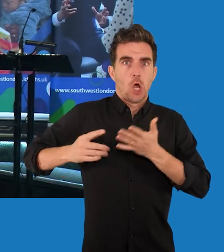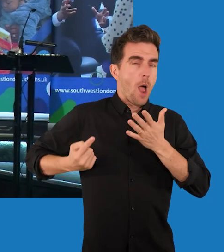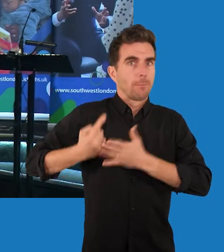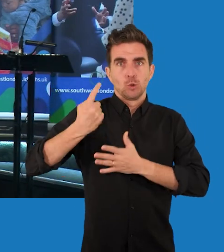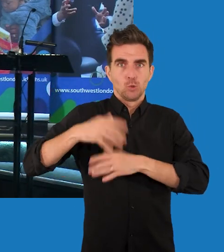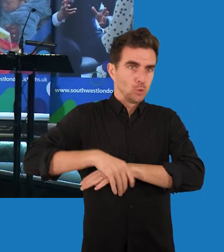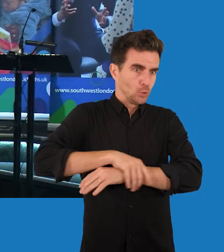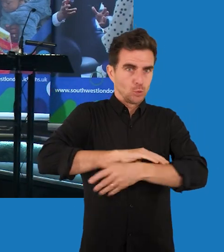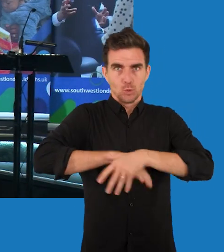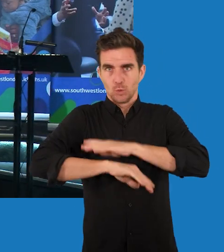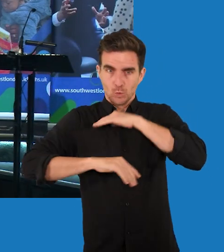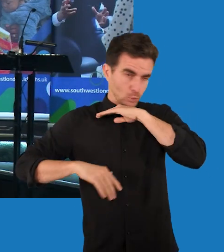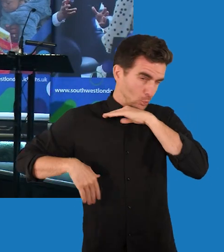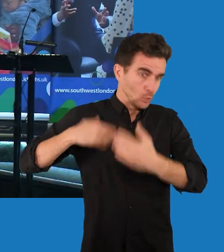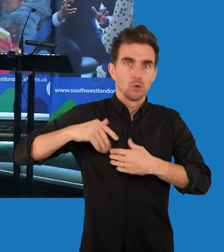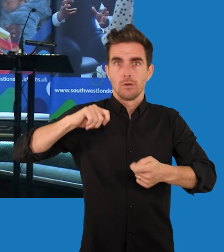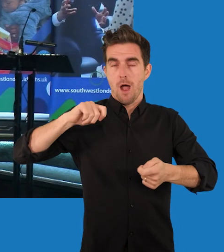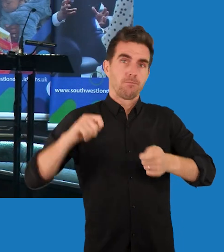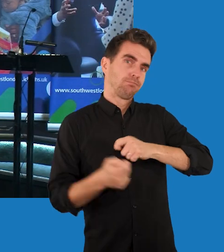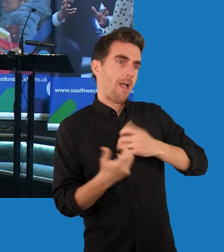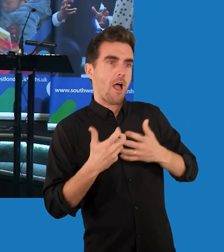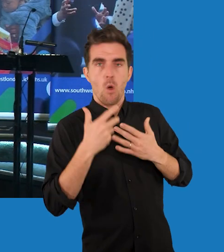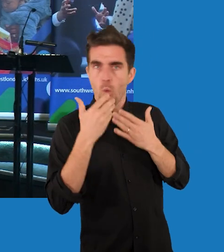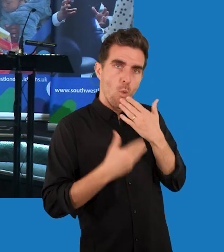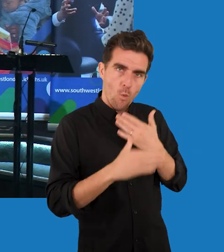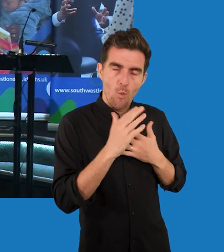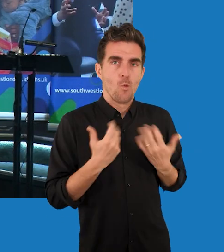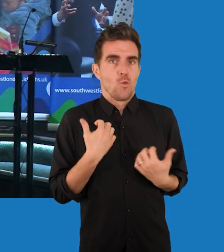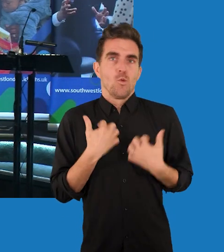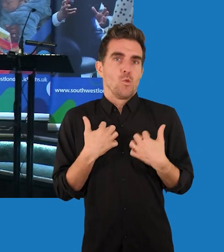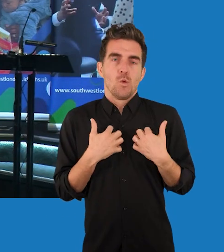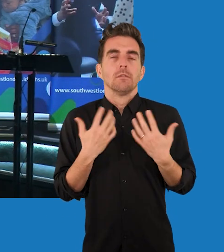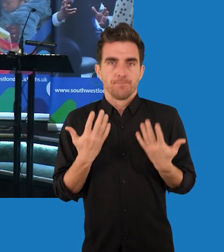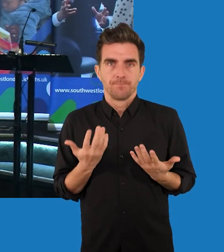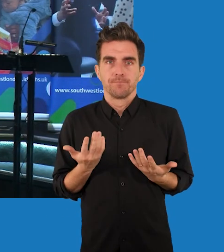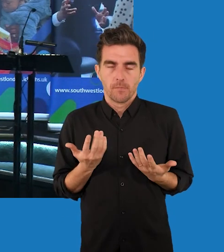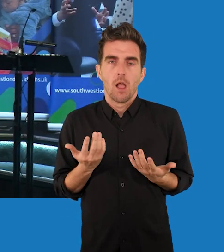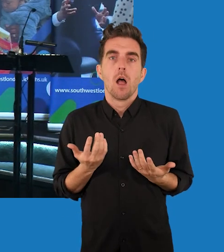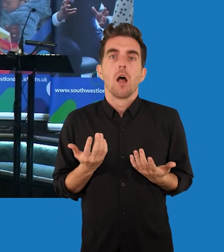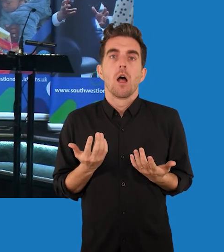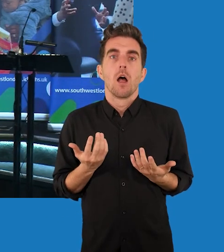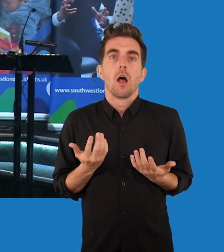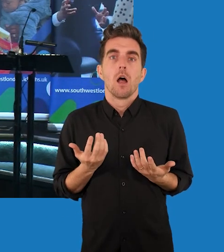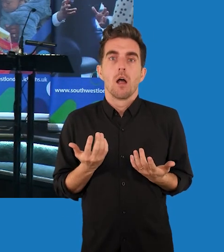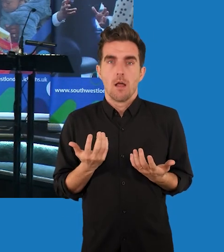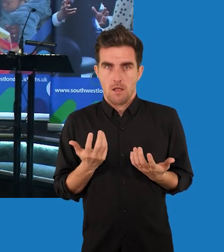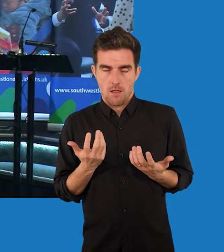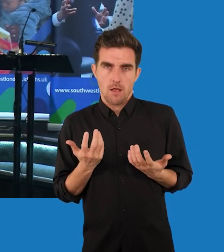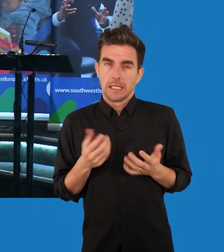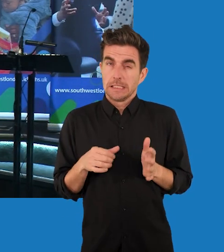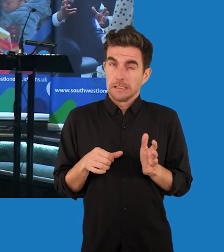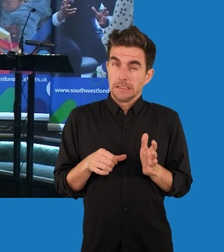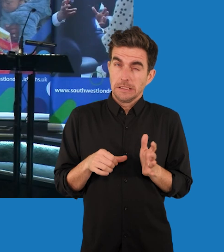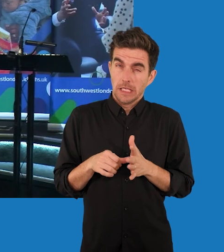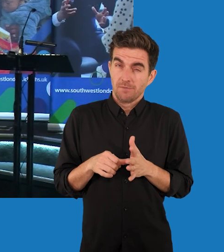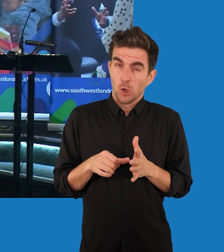That means there is an opportunity to move forward on a range of more radical